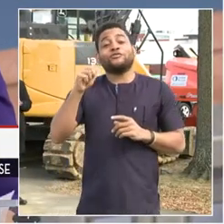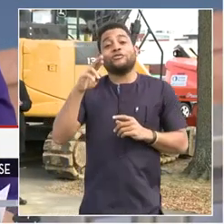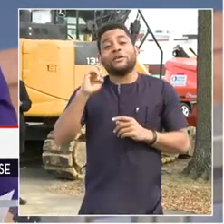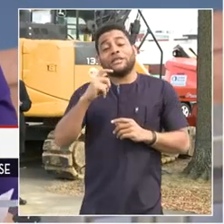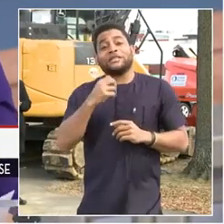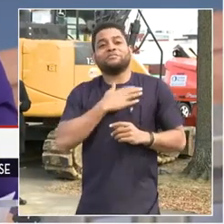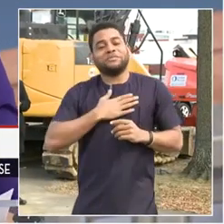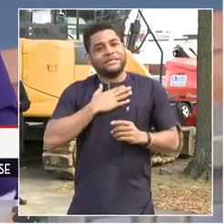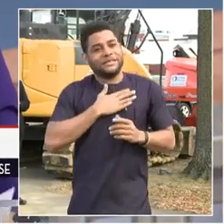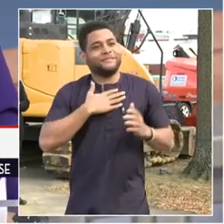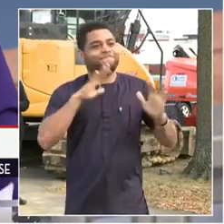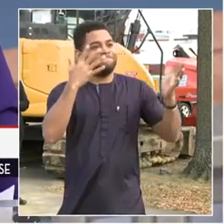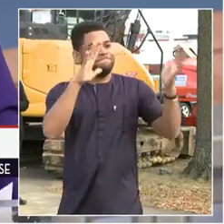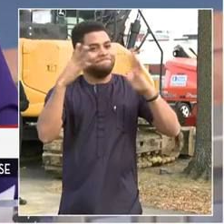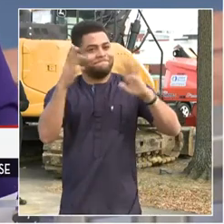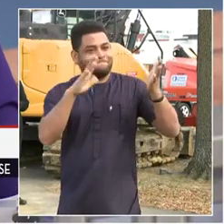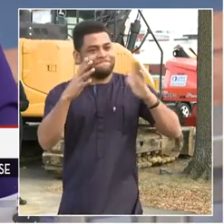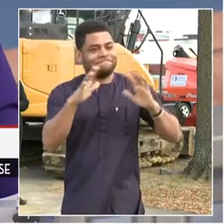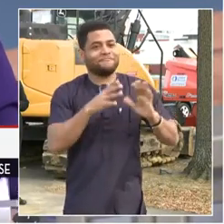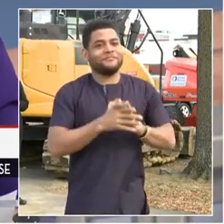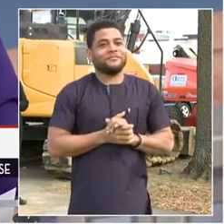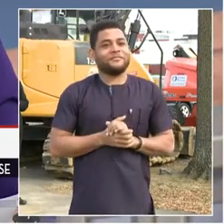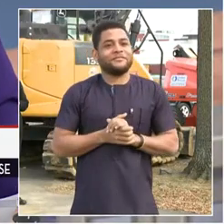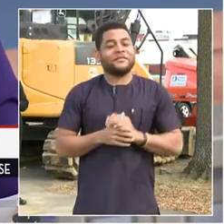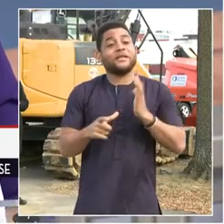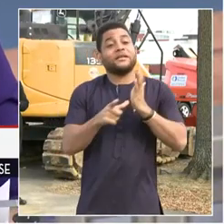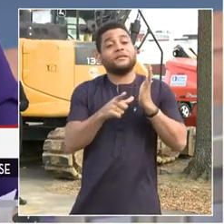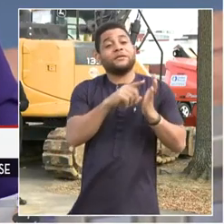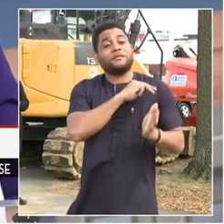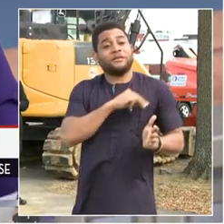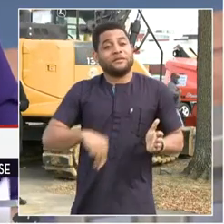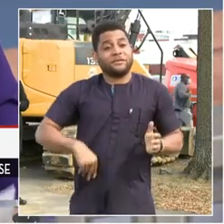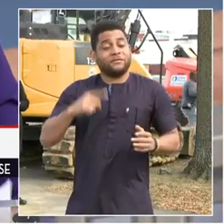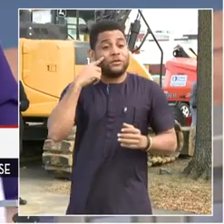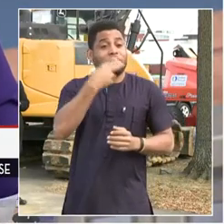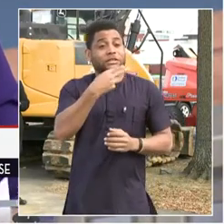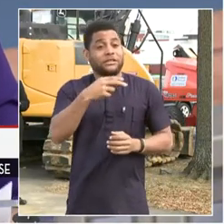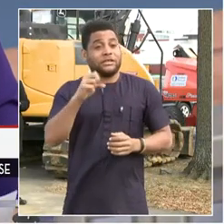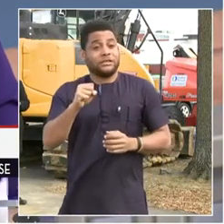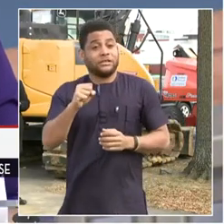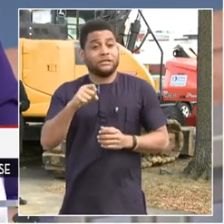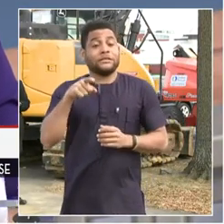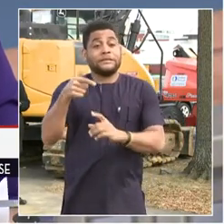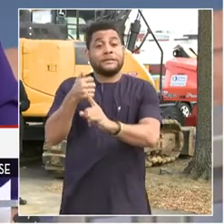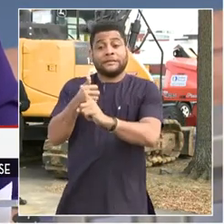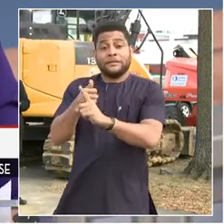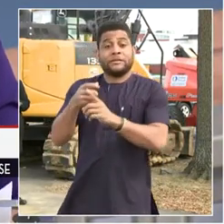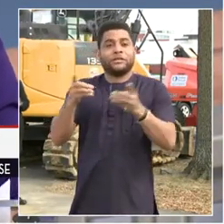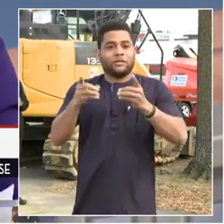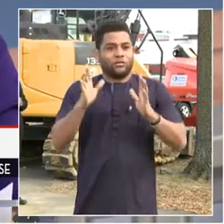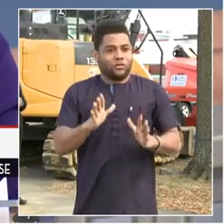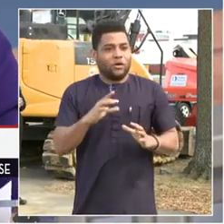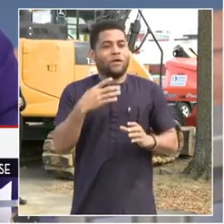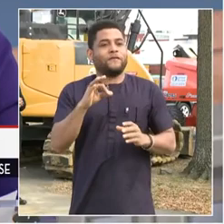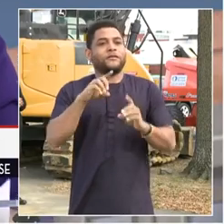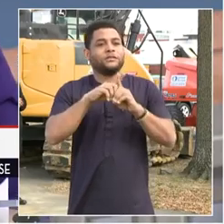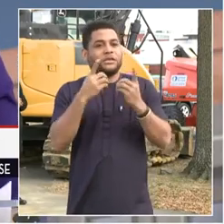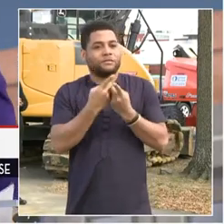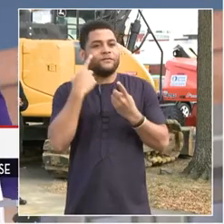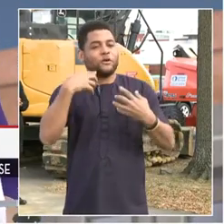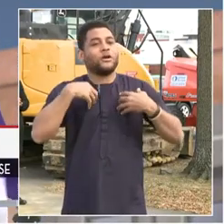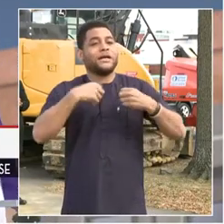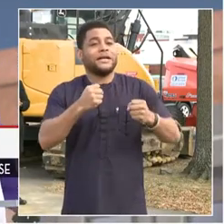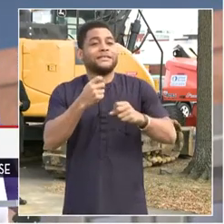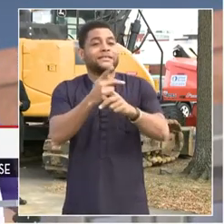Mayor for Health and Human Services and Director of our Department on Healthcare Finance. I want